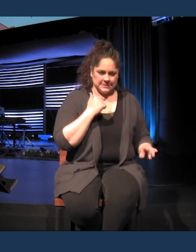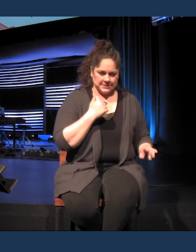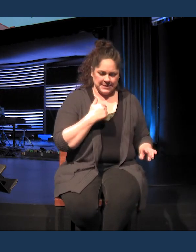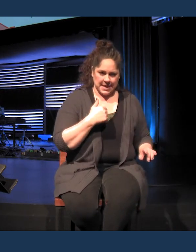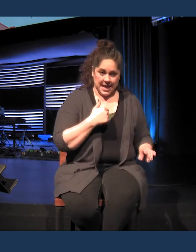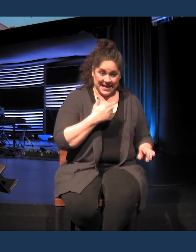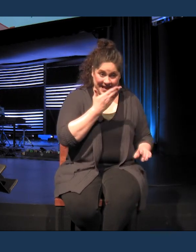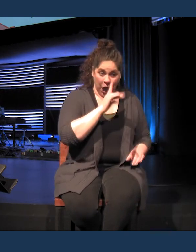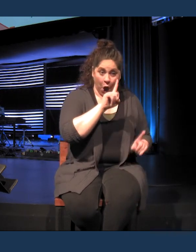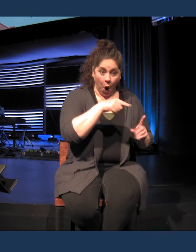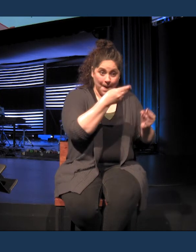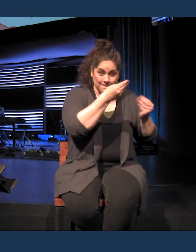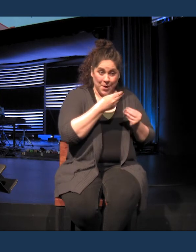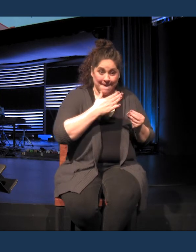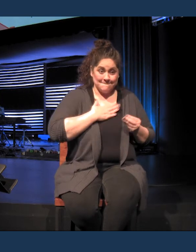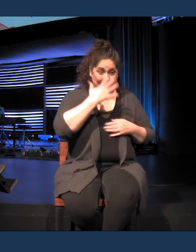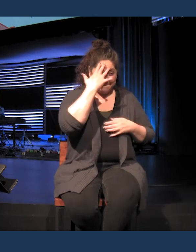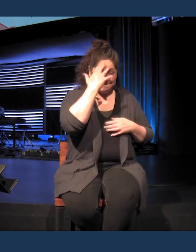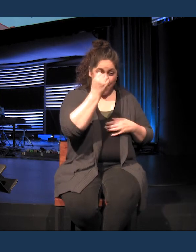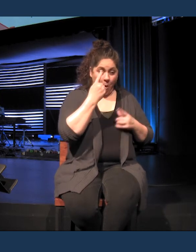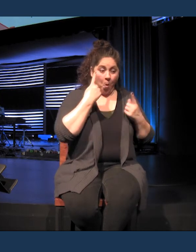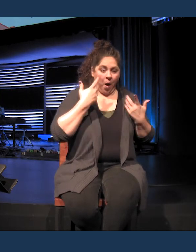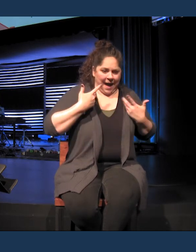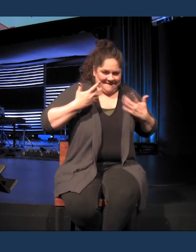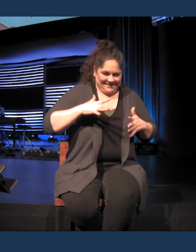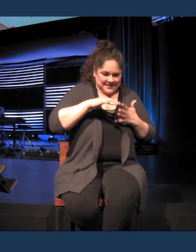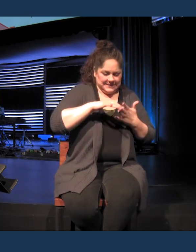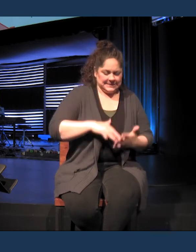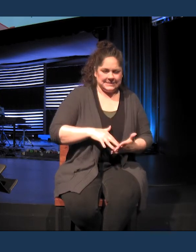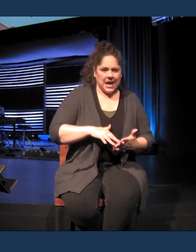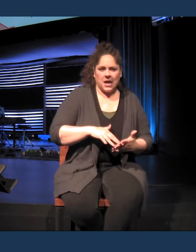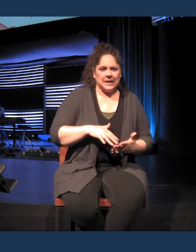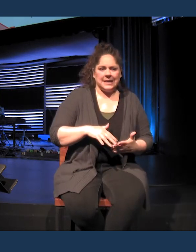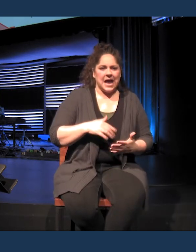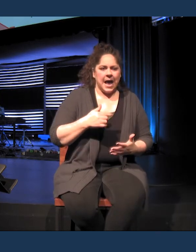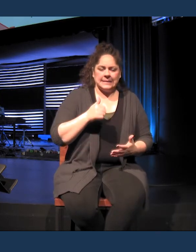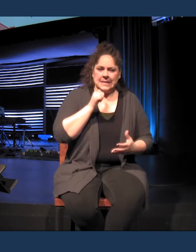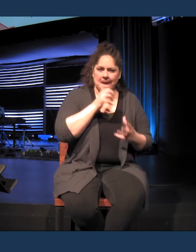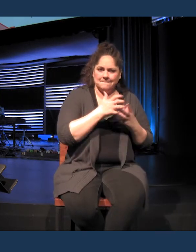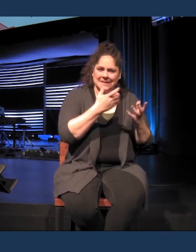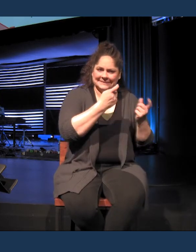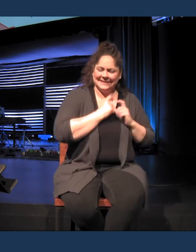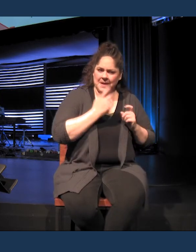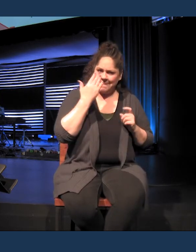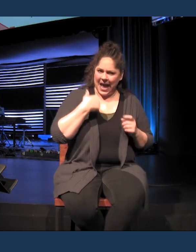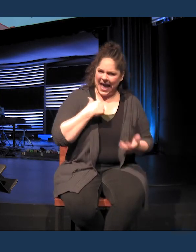Because if God only brings back to memory the things I have studied, it's not going to be too much.